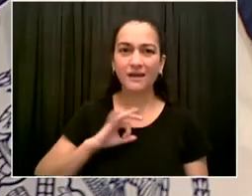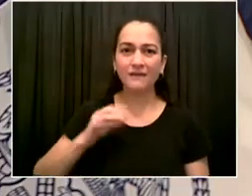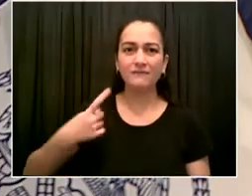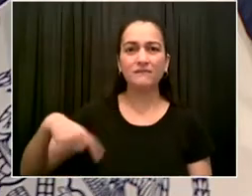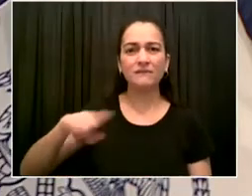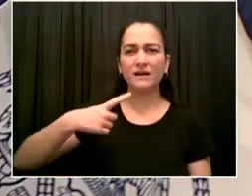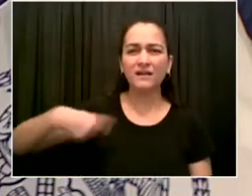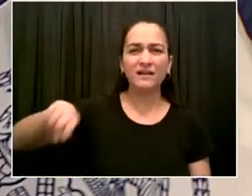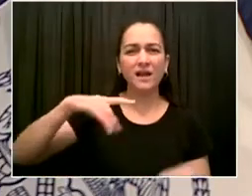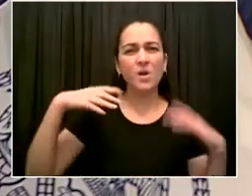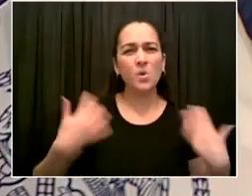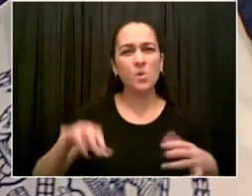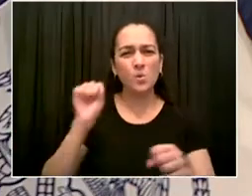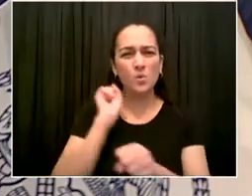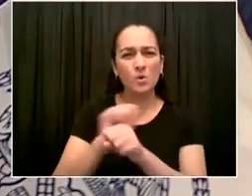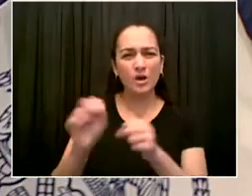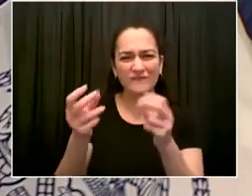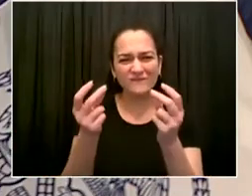PPE, for ventilators.